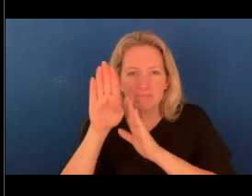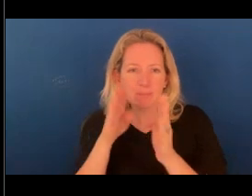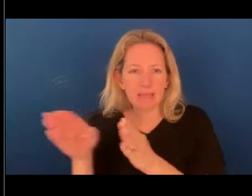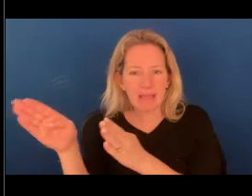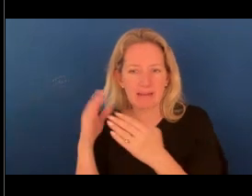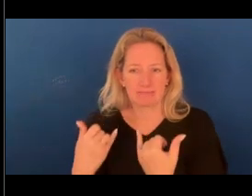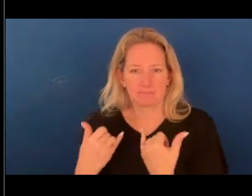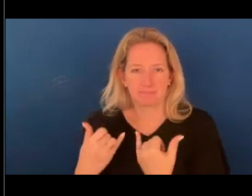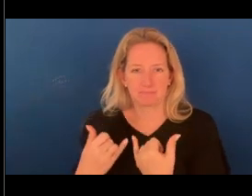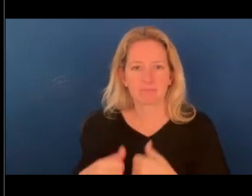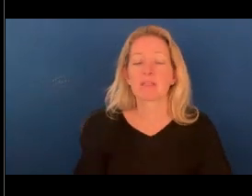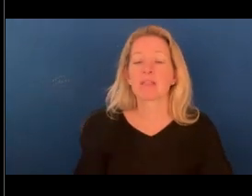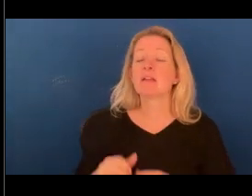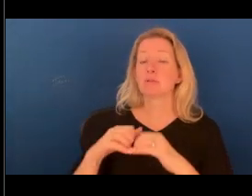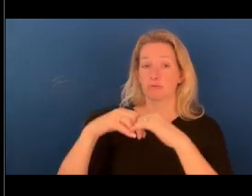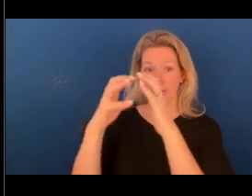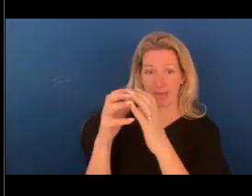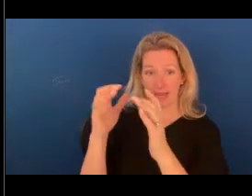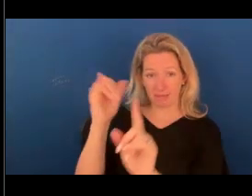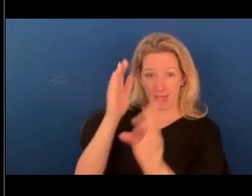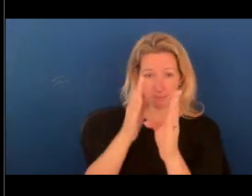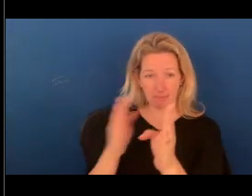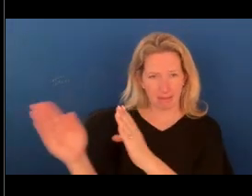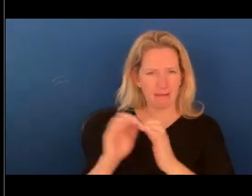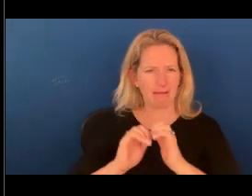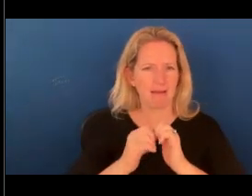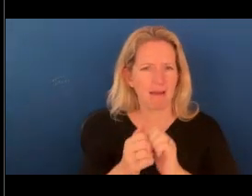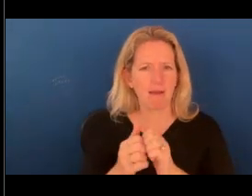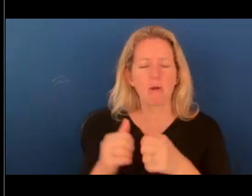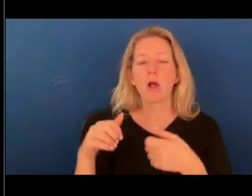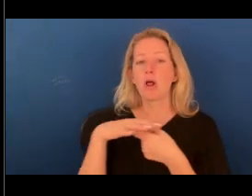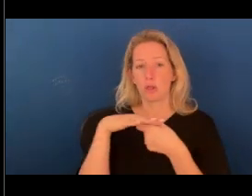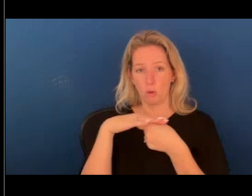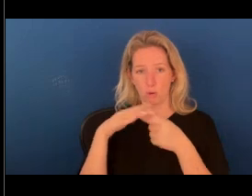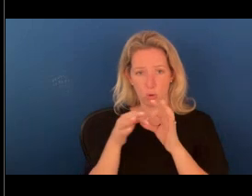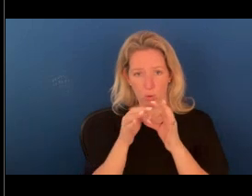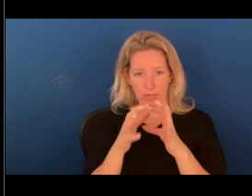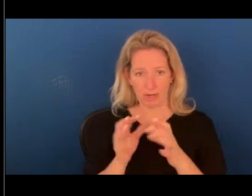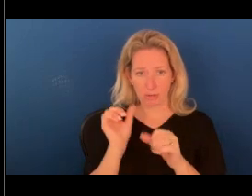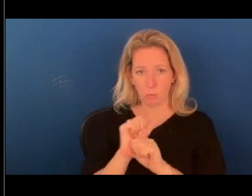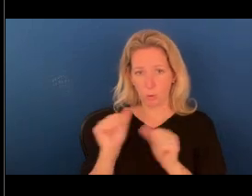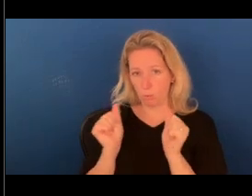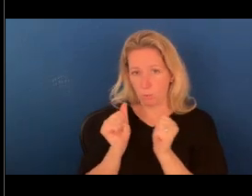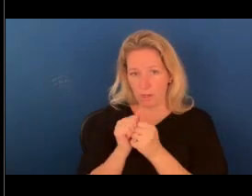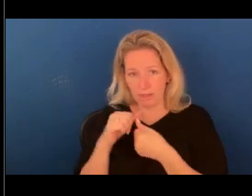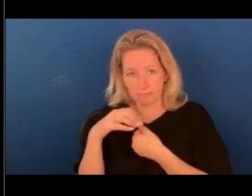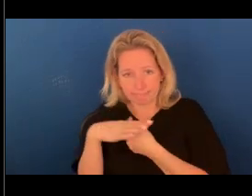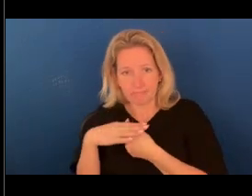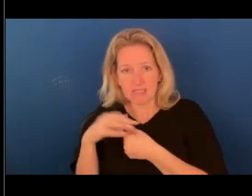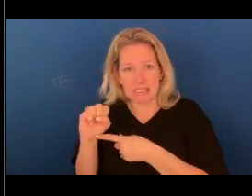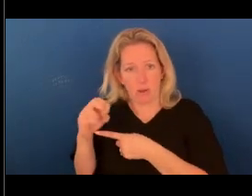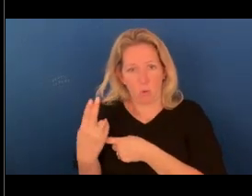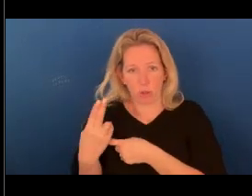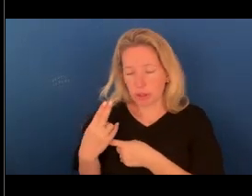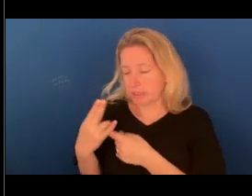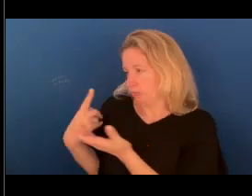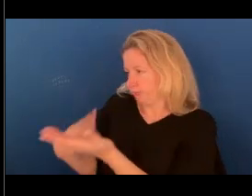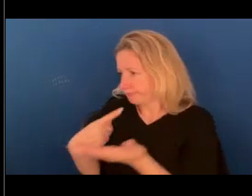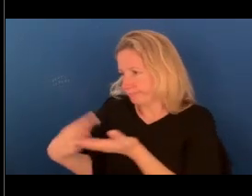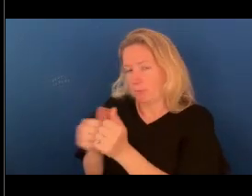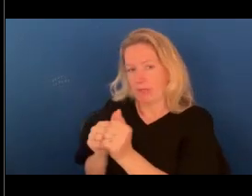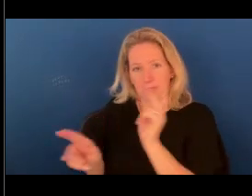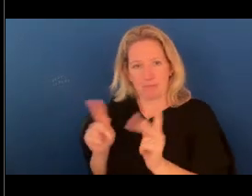regional coordinators work with local marine debris stakeholders in addressing marine debris problems and creating the actions that are